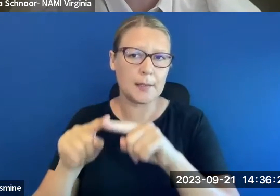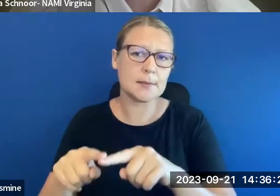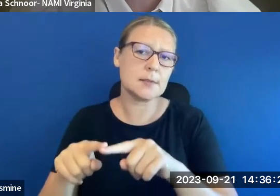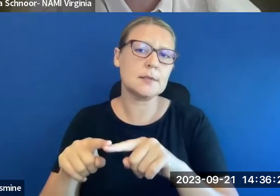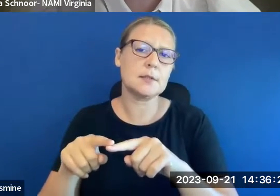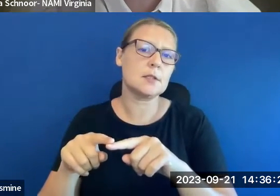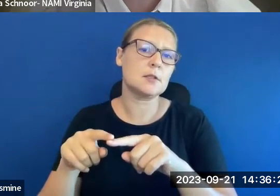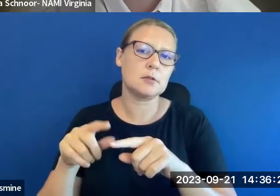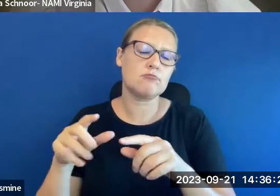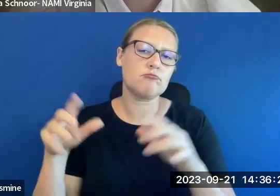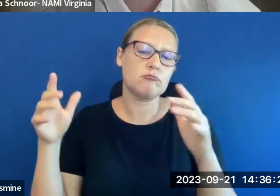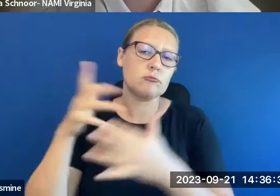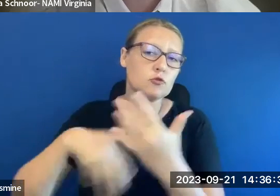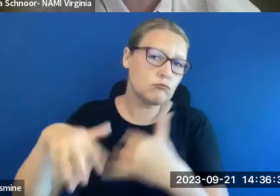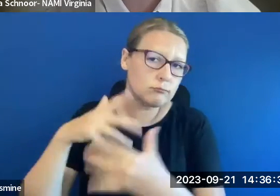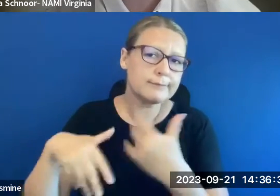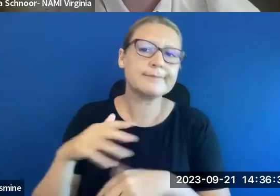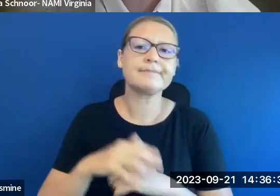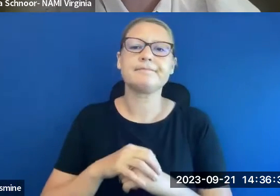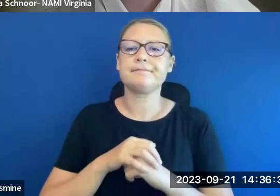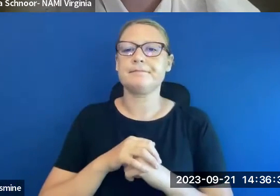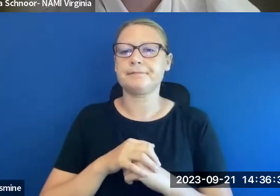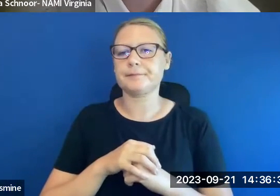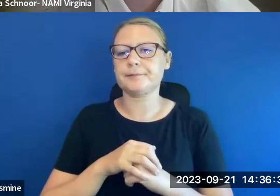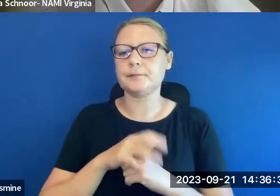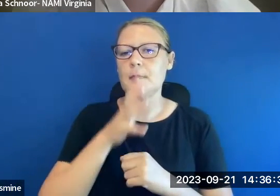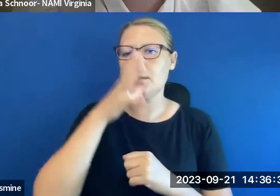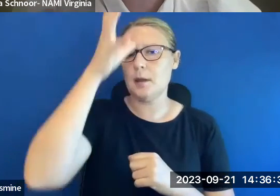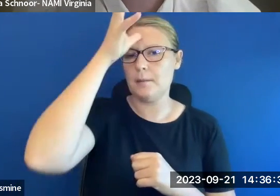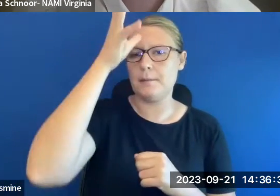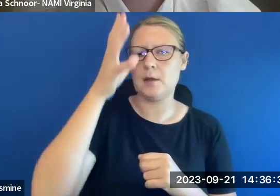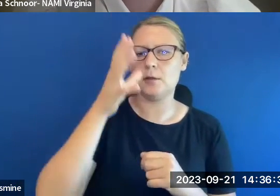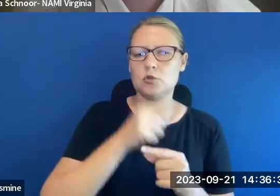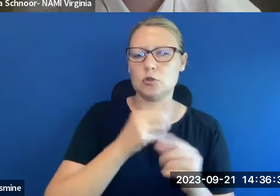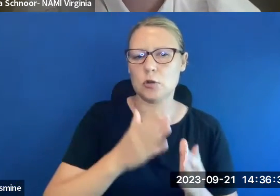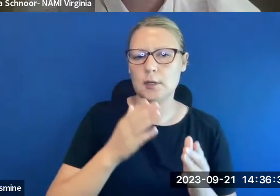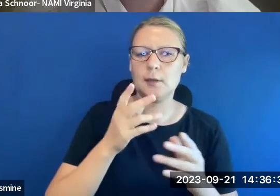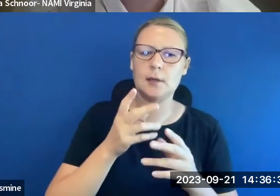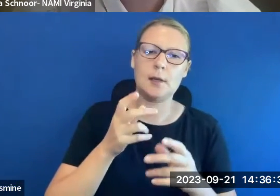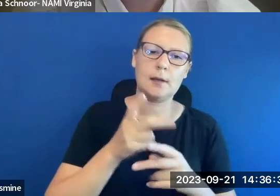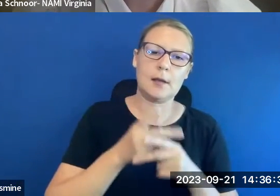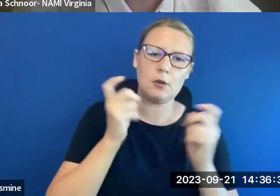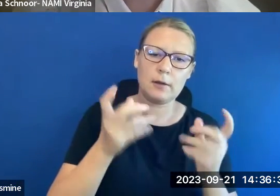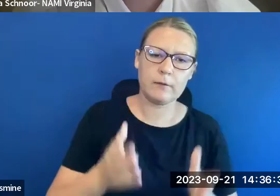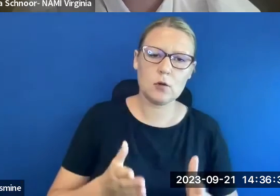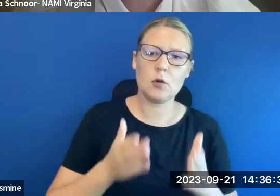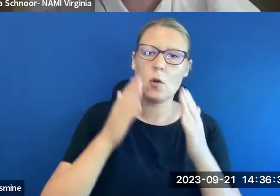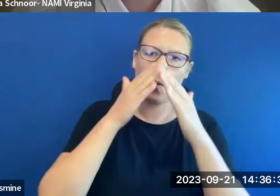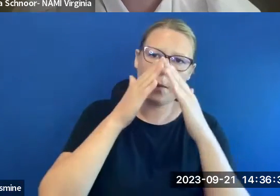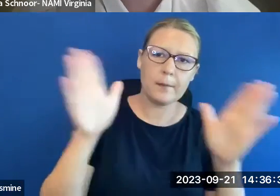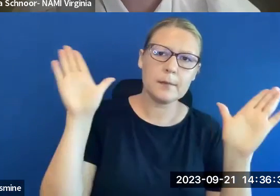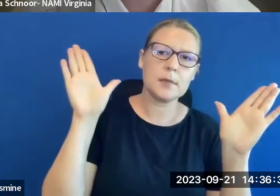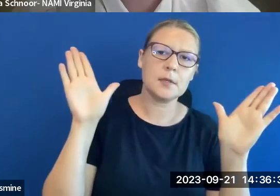and having that openness as a parent, guardian, caregiver, and a child, being